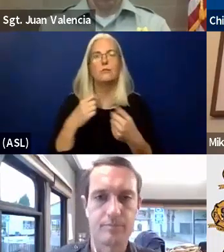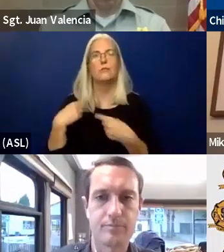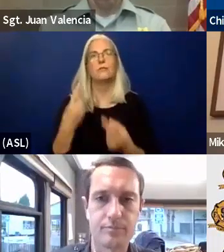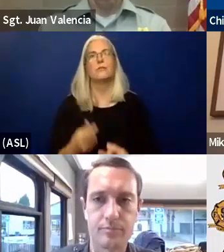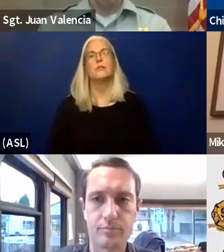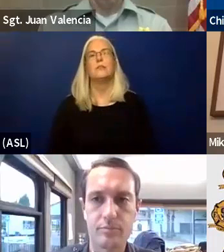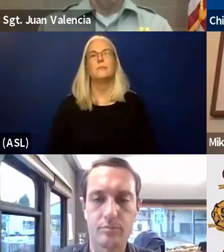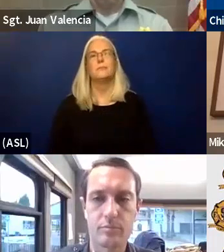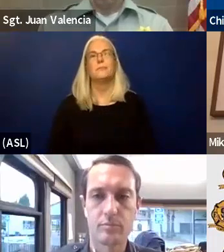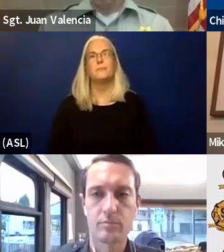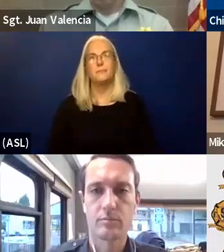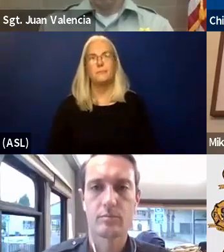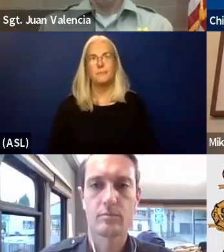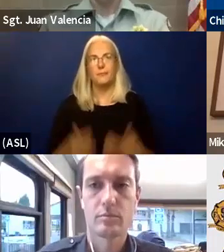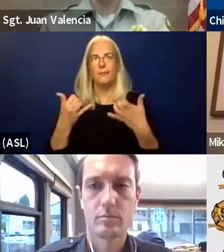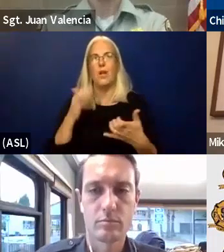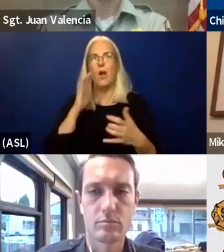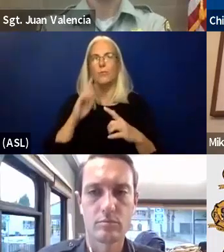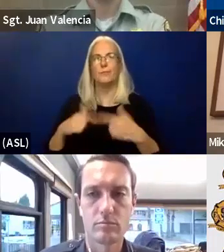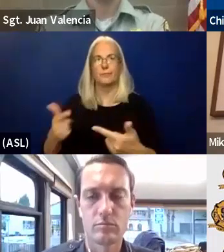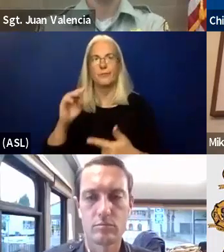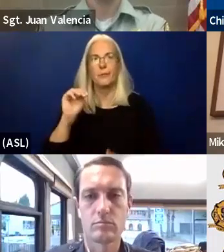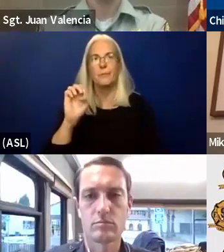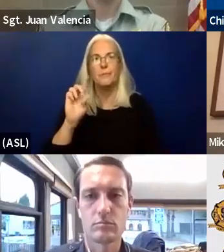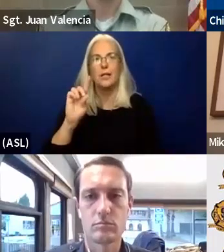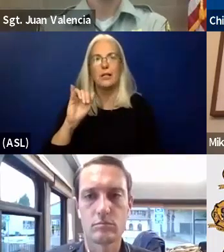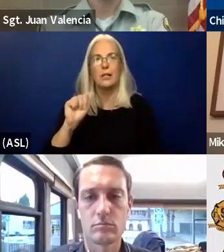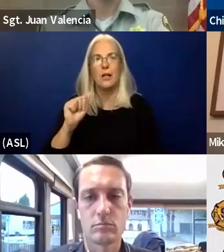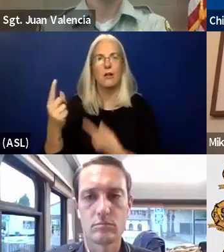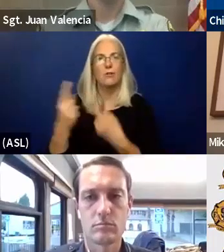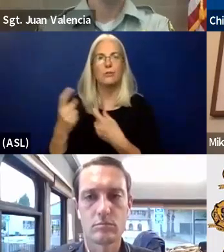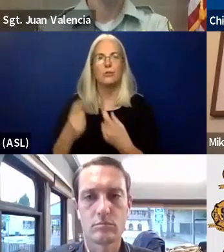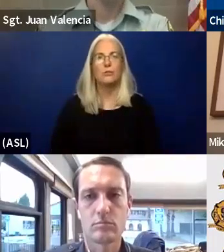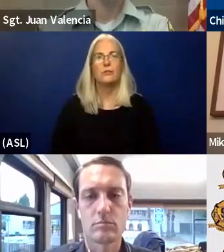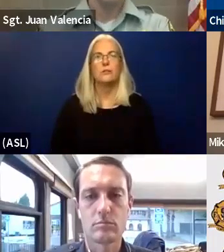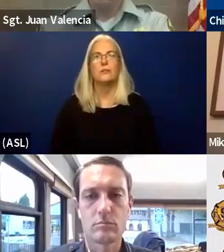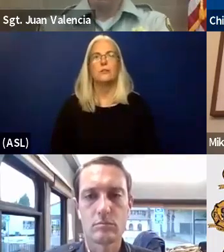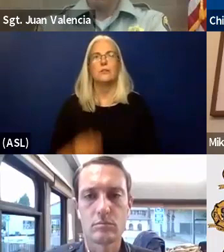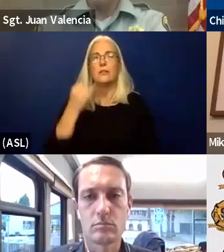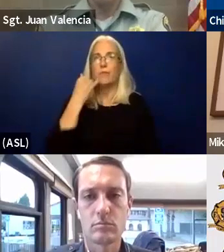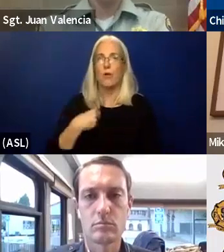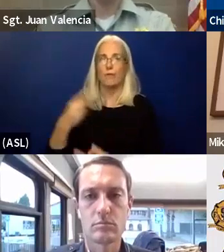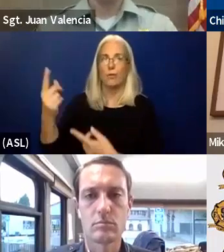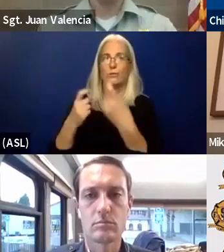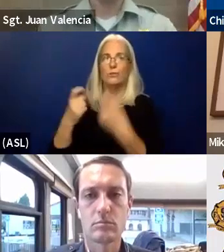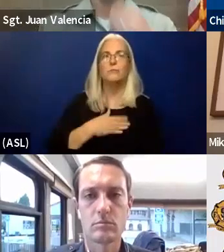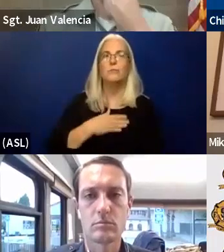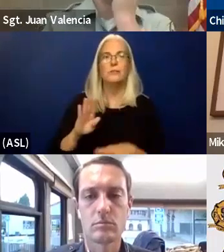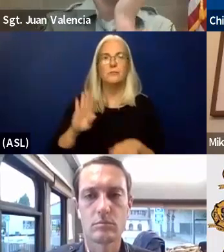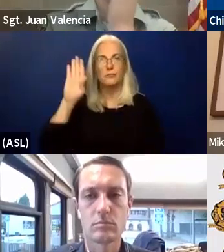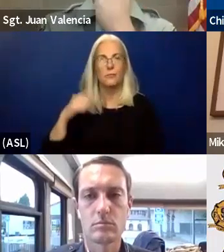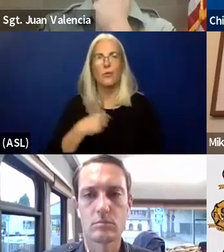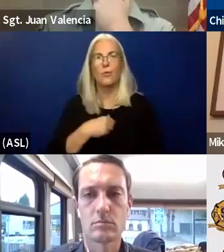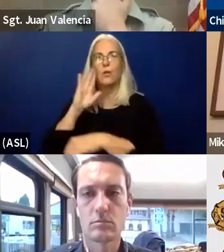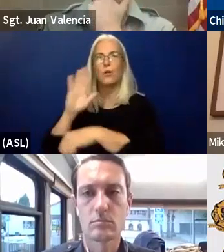media, our media partners now. Just a reminder, if you have a question, to go ahead and raise your hand. Let's start with Martin Espinoza